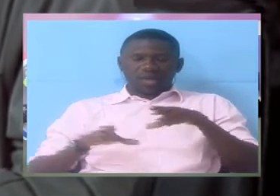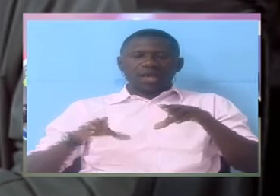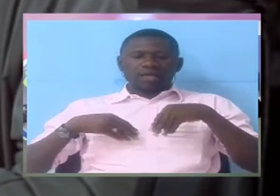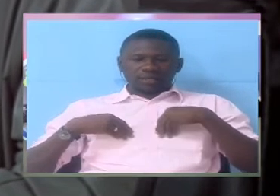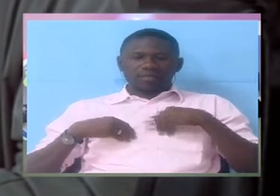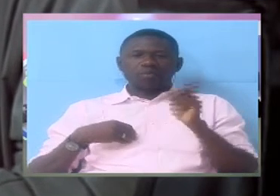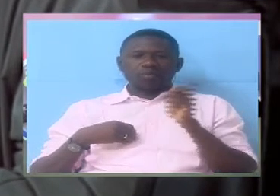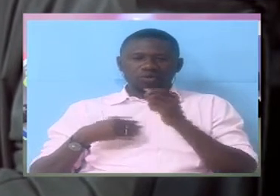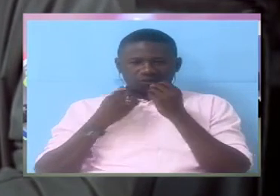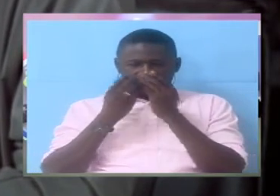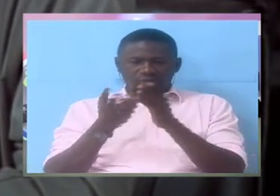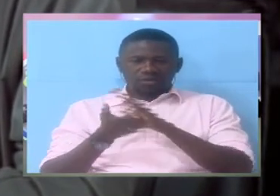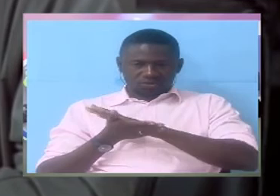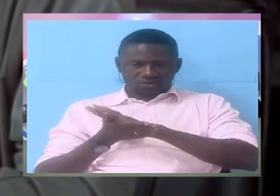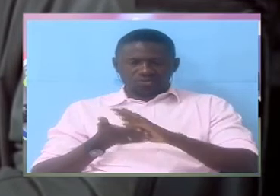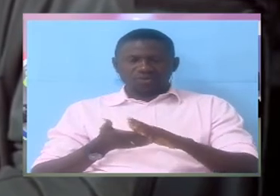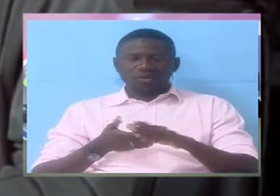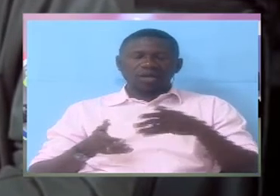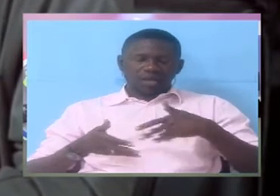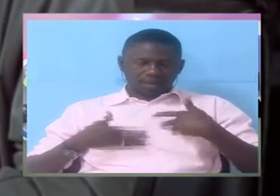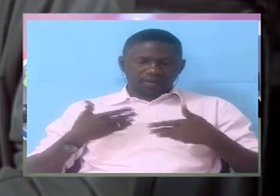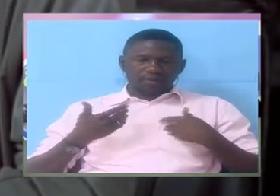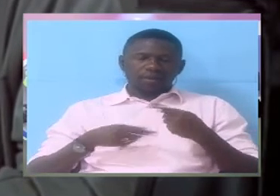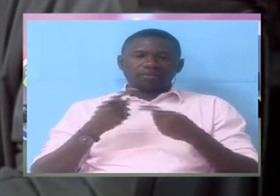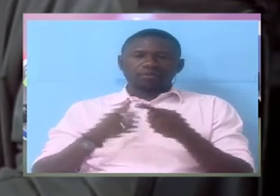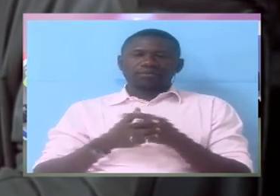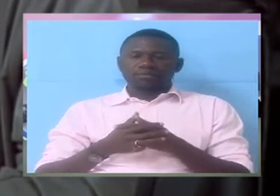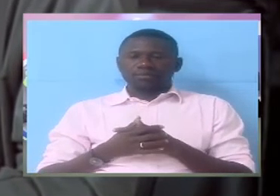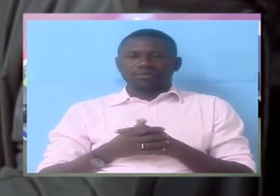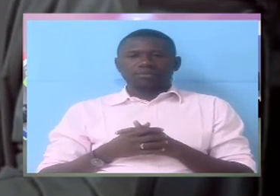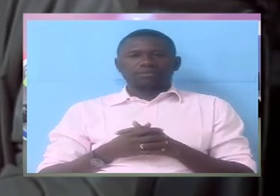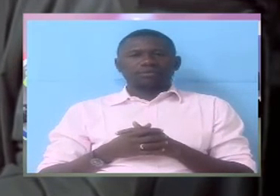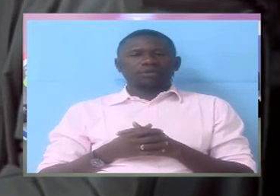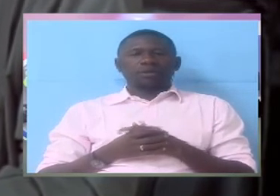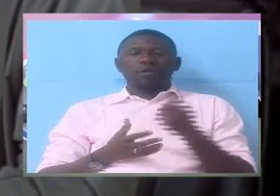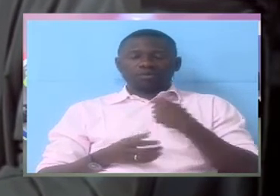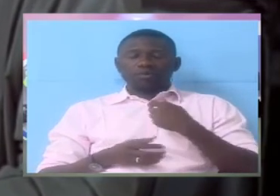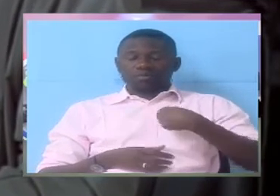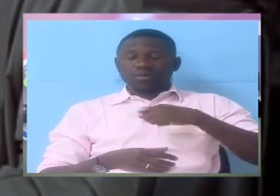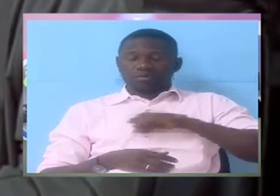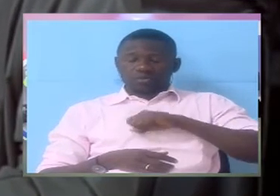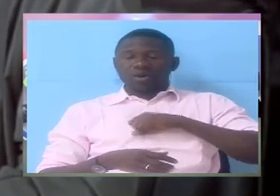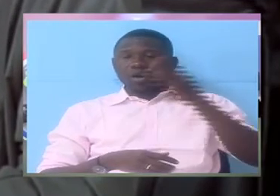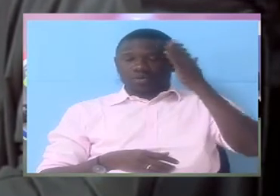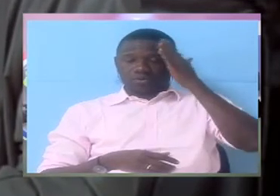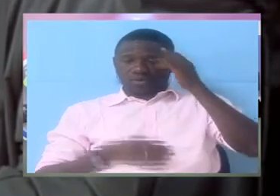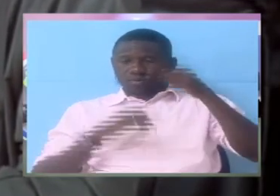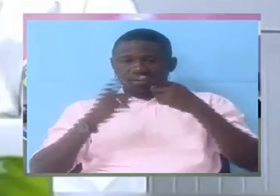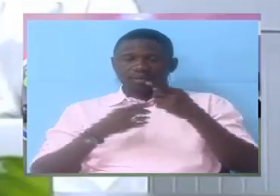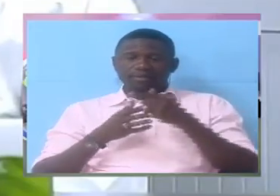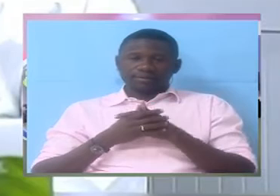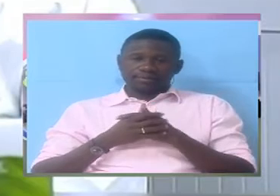said. Because I know it.